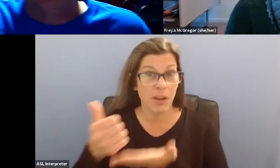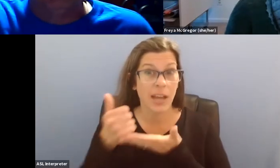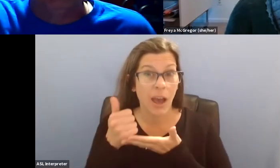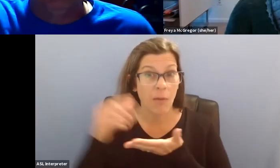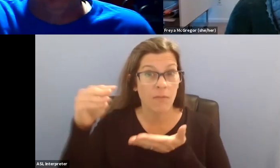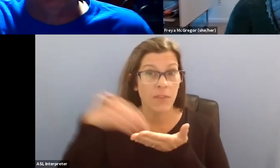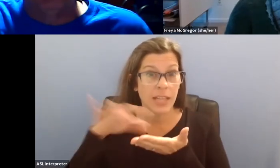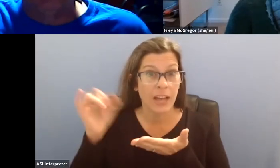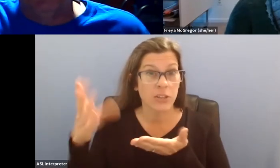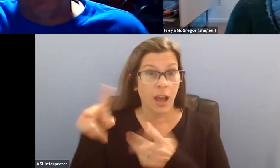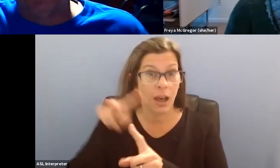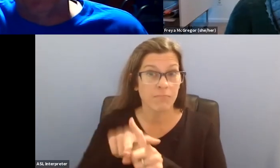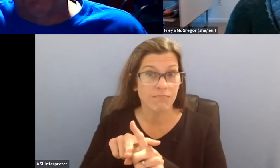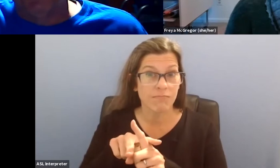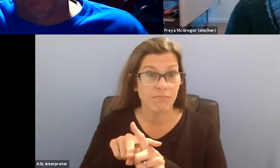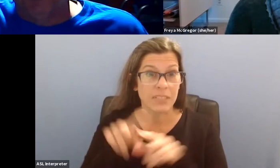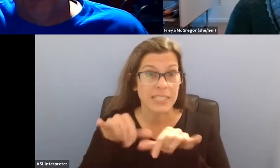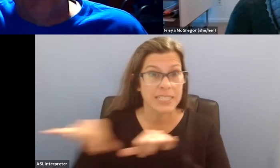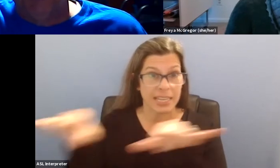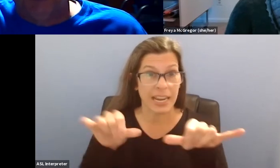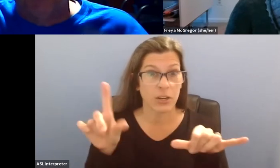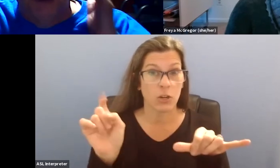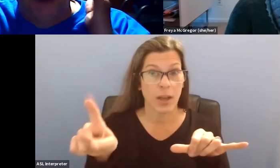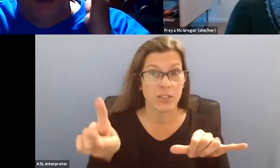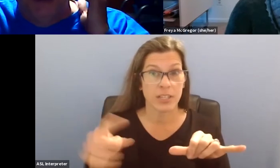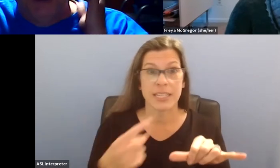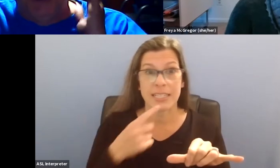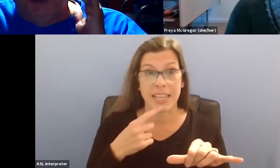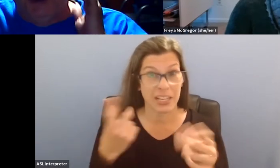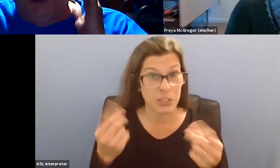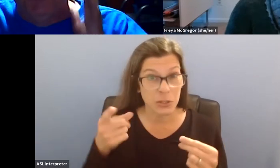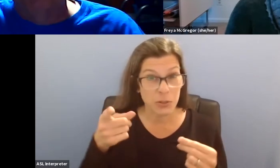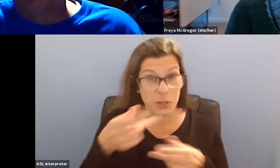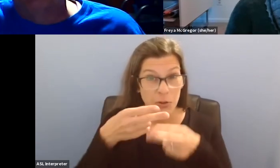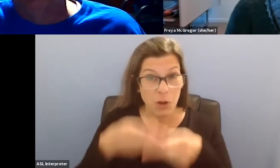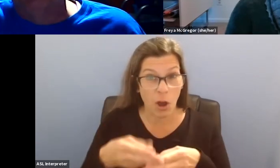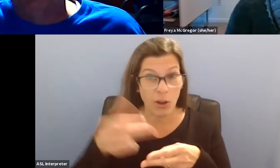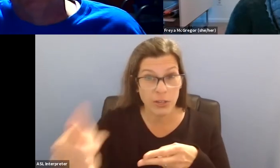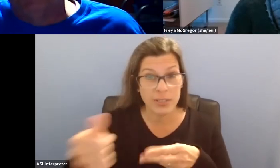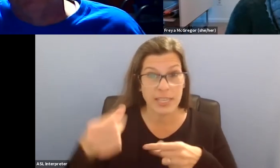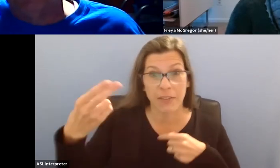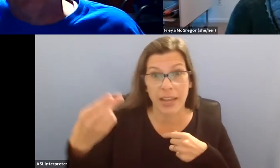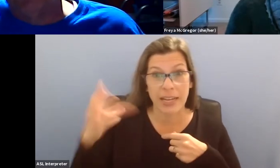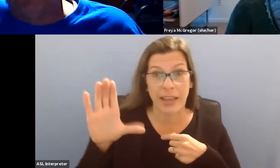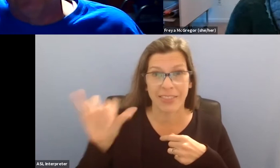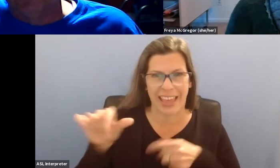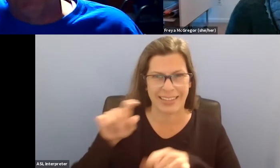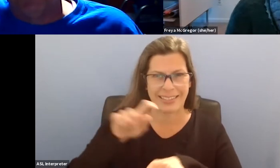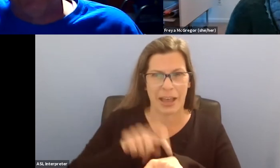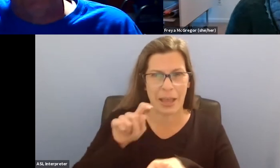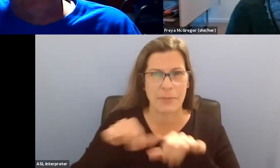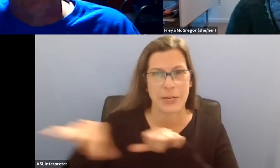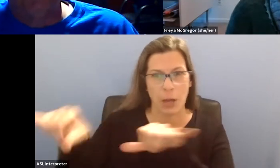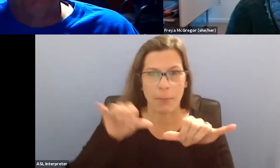this was a very standard question. Do you consider yourself to be handicapped? And at that time that was the common terminology and it was very much